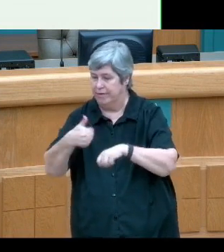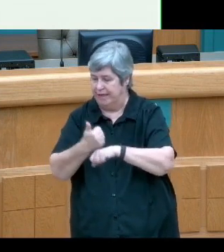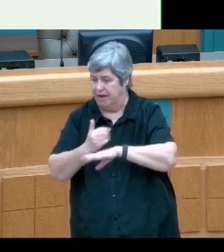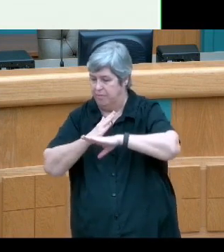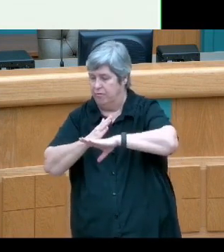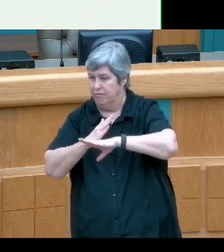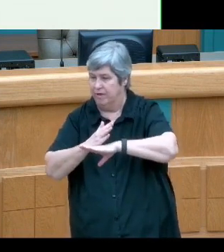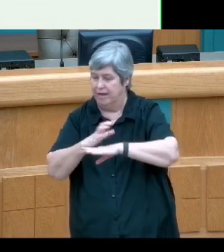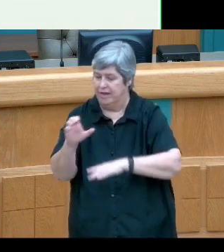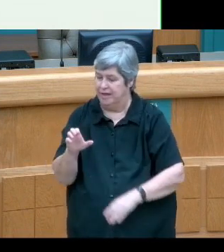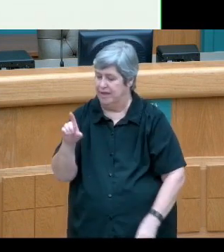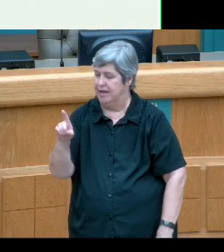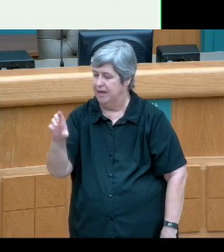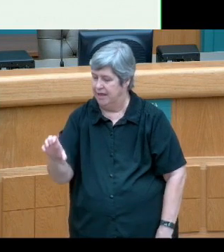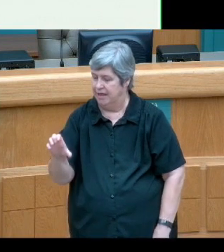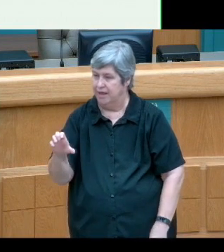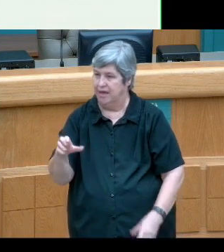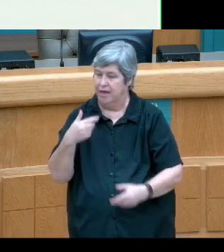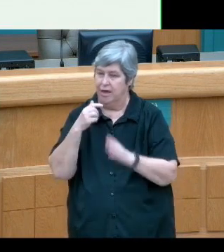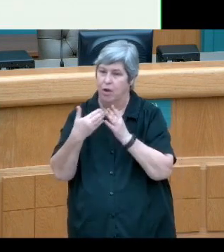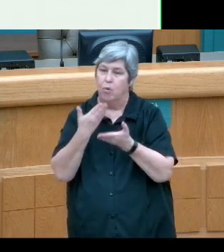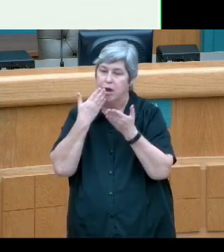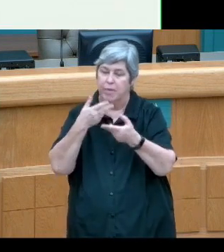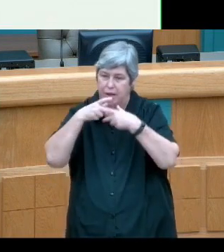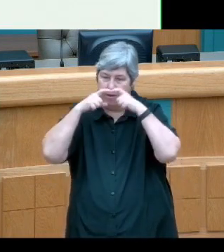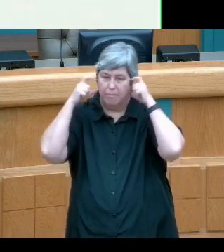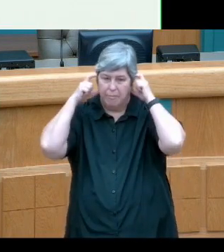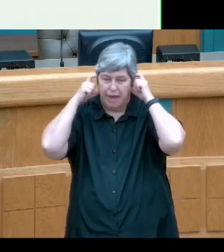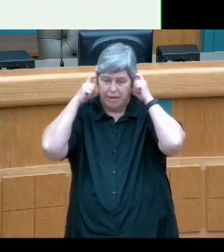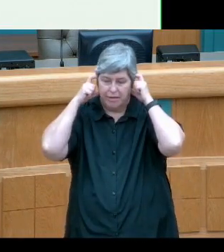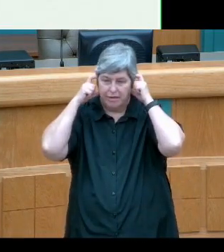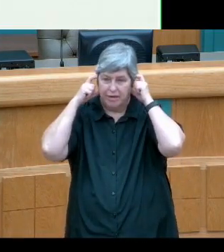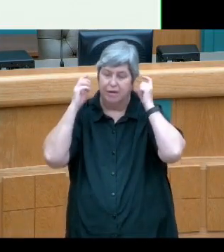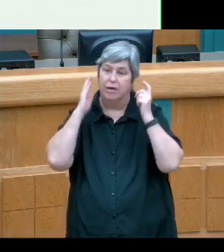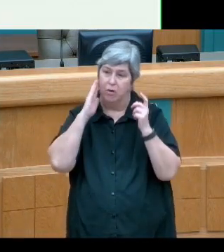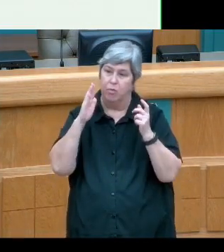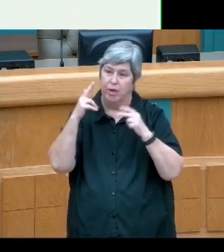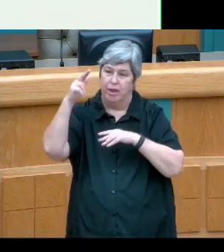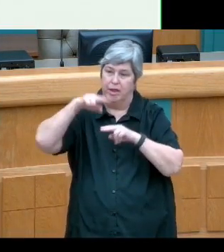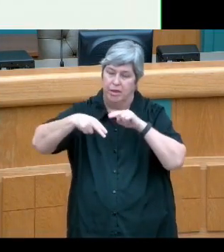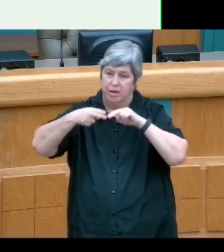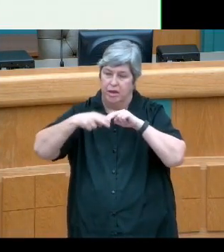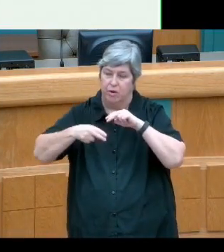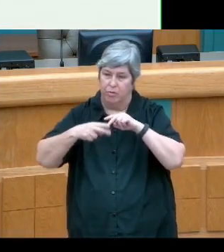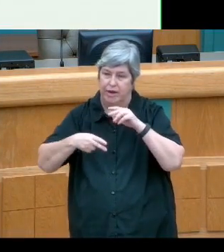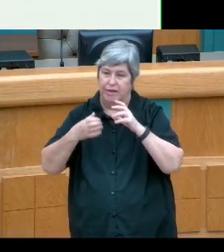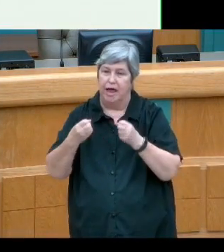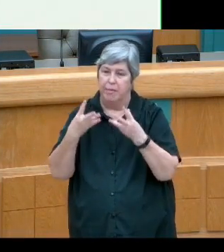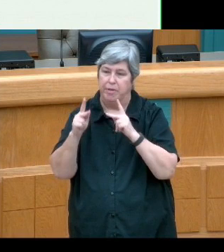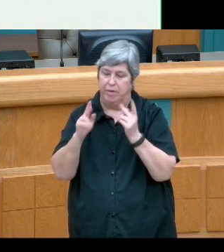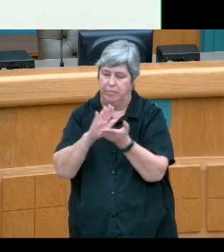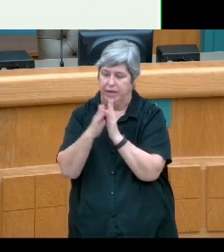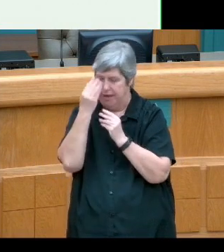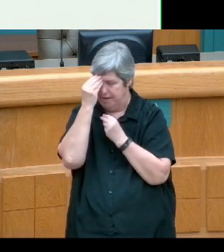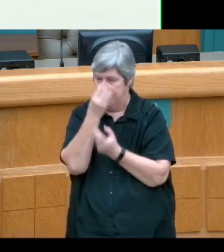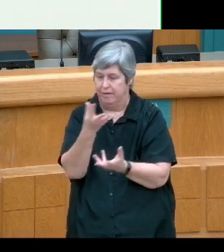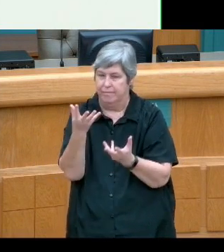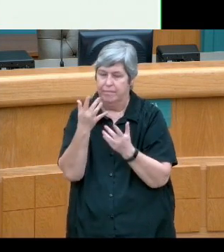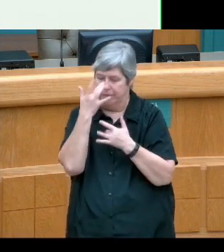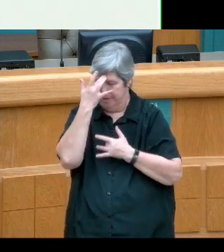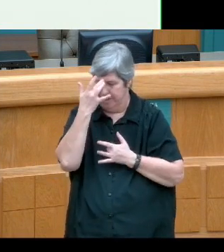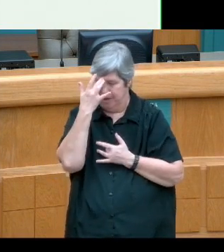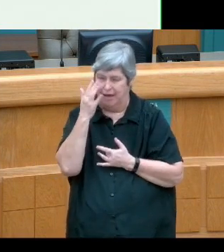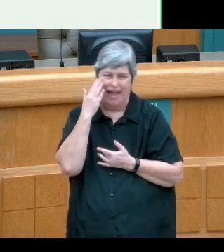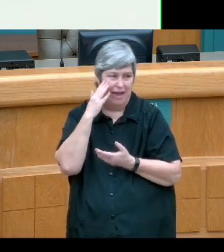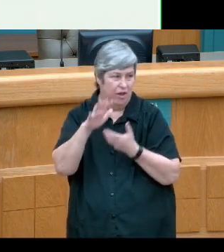And the CDC recommendation of masks in public is going to decrease the rate of transmission. And I know that